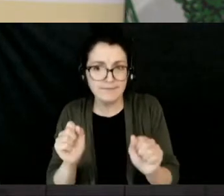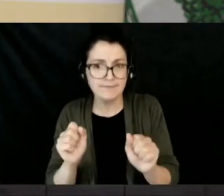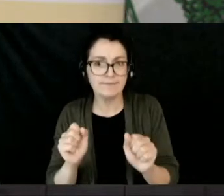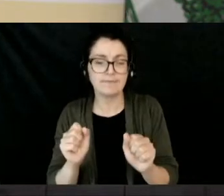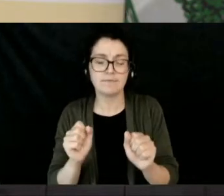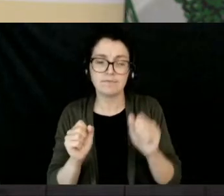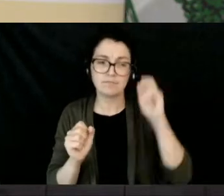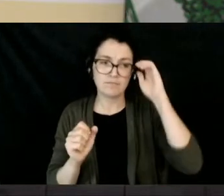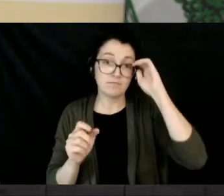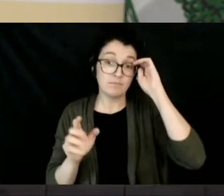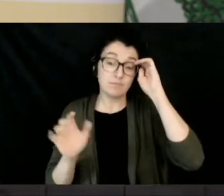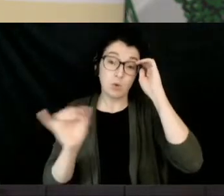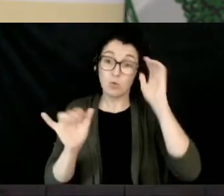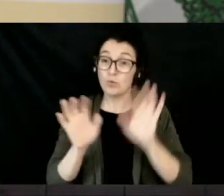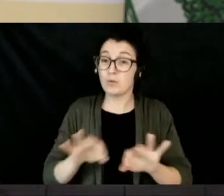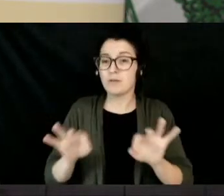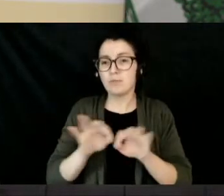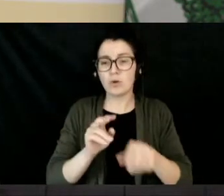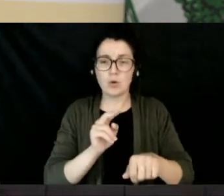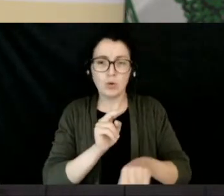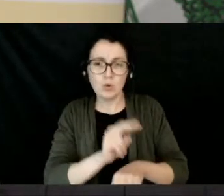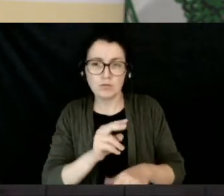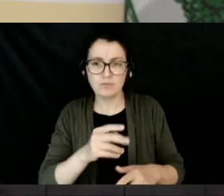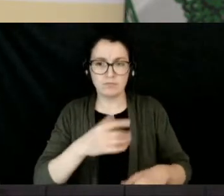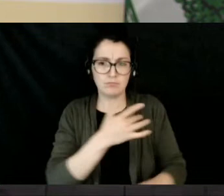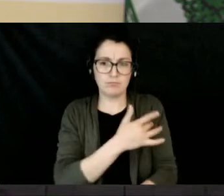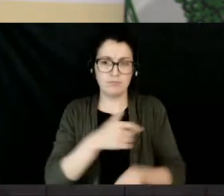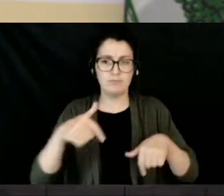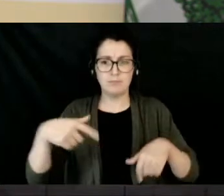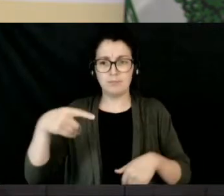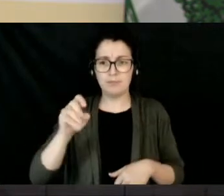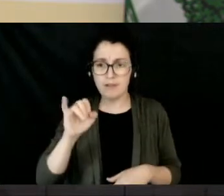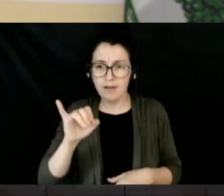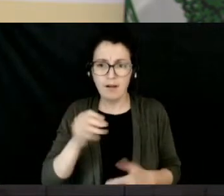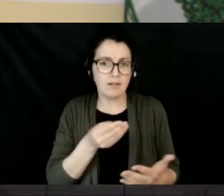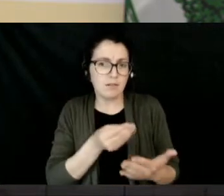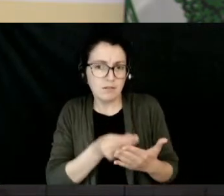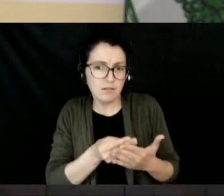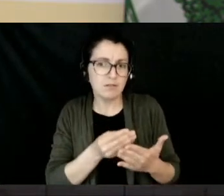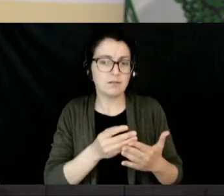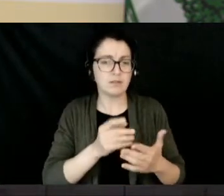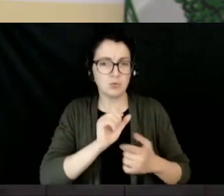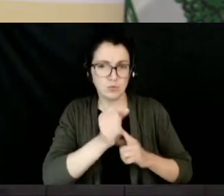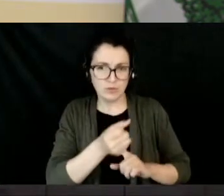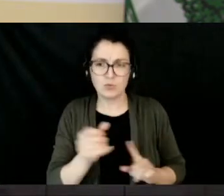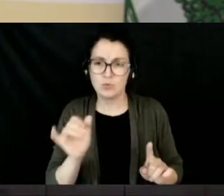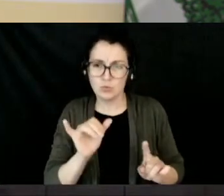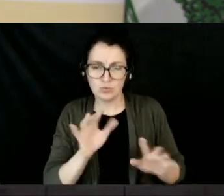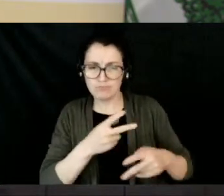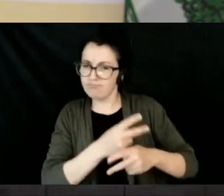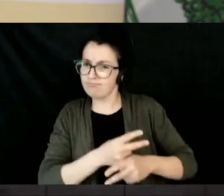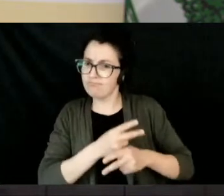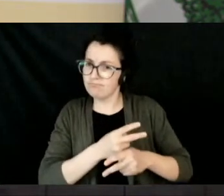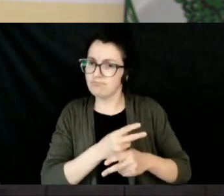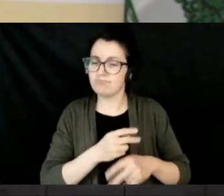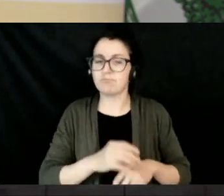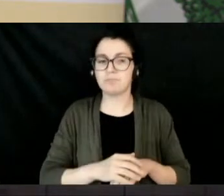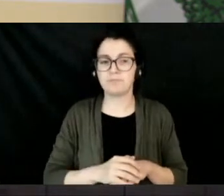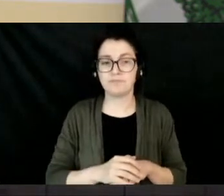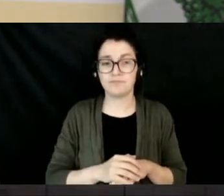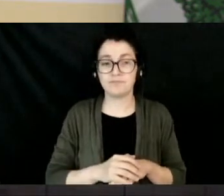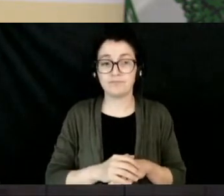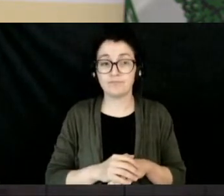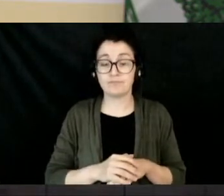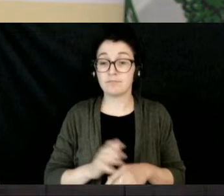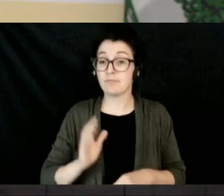overall economic and social health of our province in general. Our response from the beginning of this pandemic has first and foremost